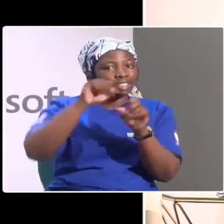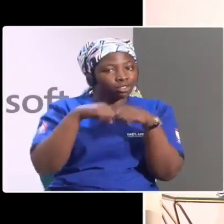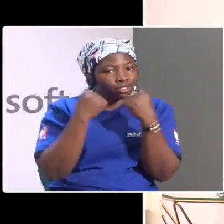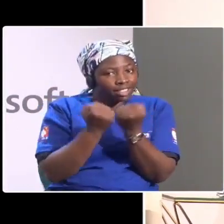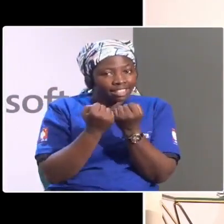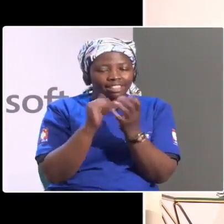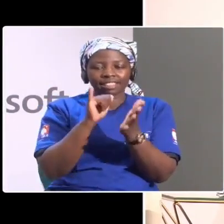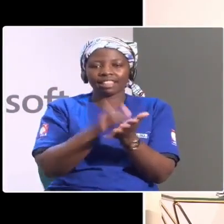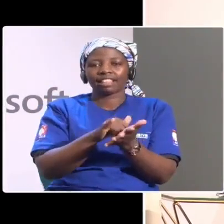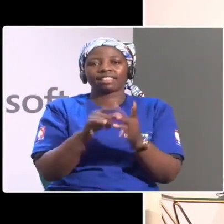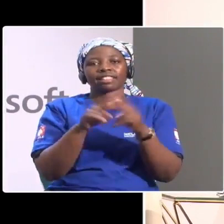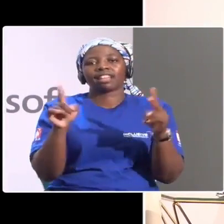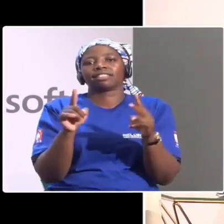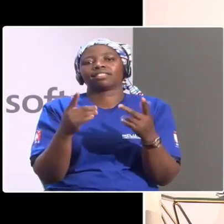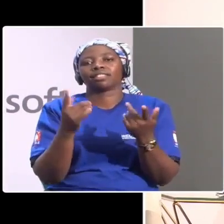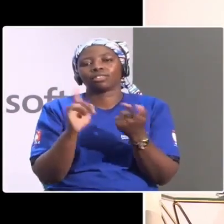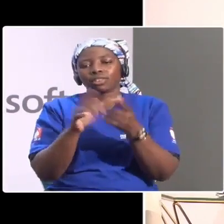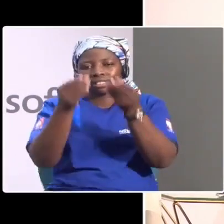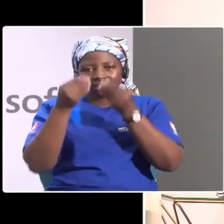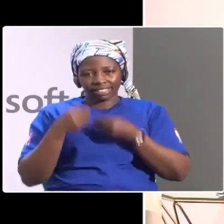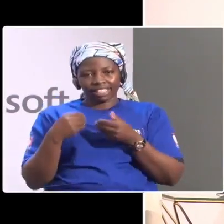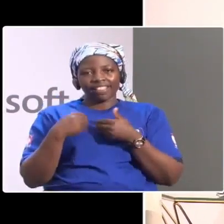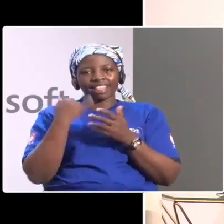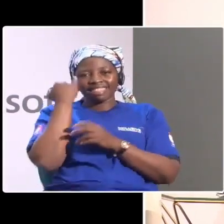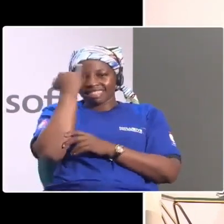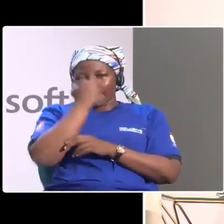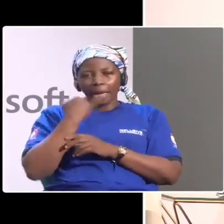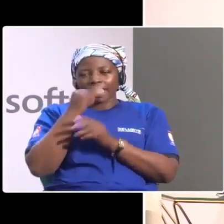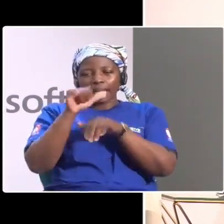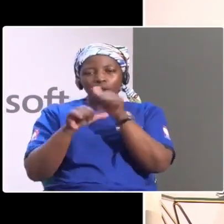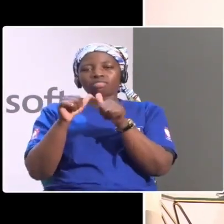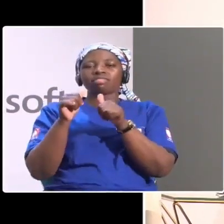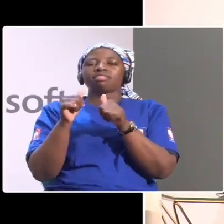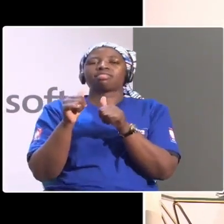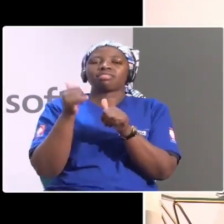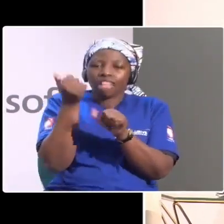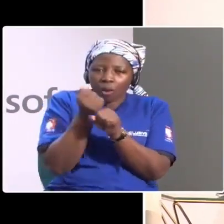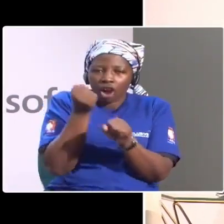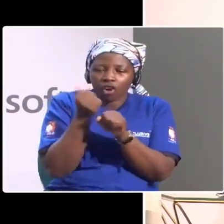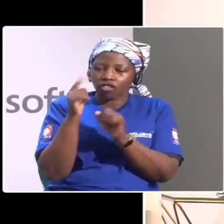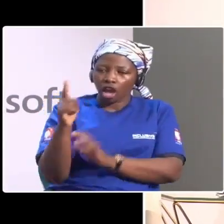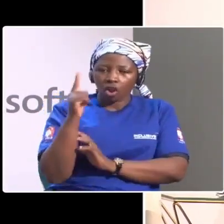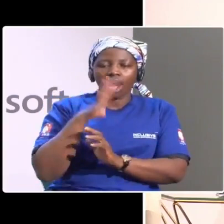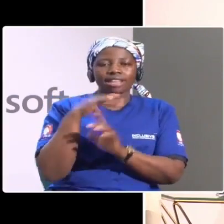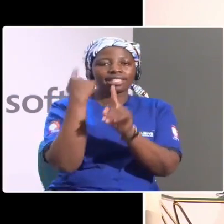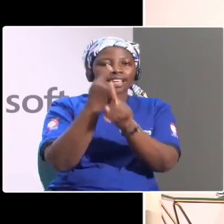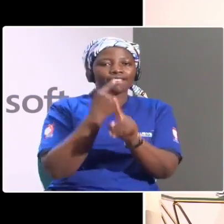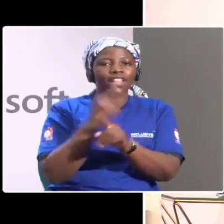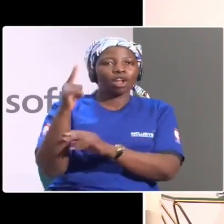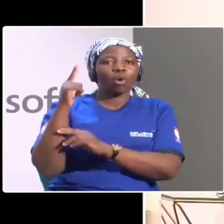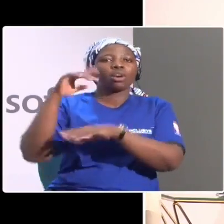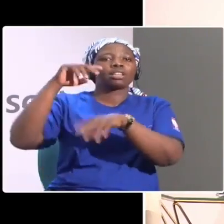therefore that begins to give us a picture of the role of the law and the various laws depending on